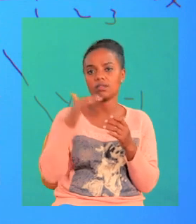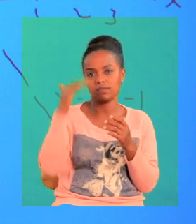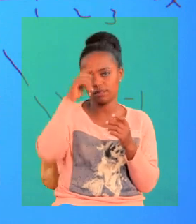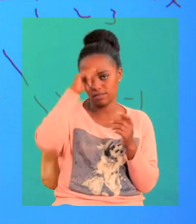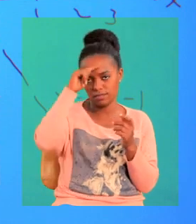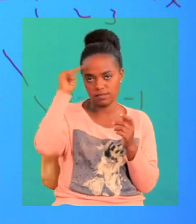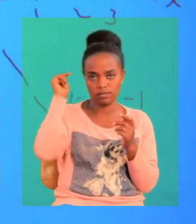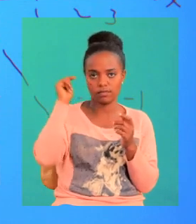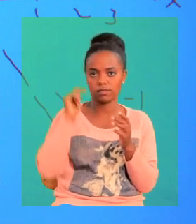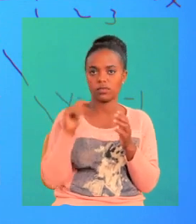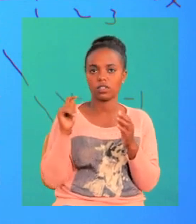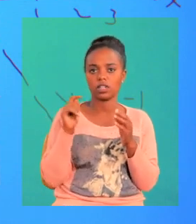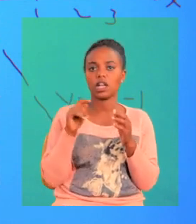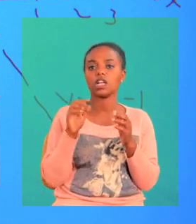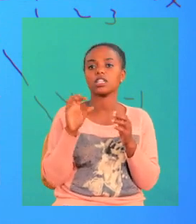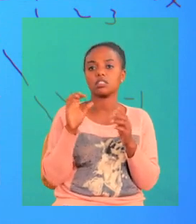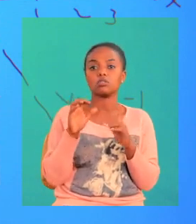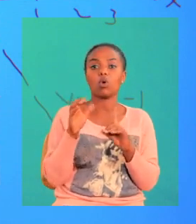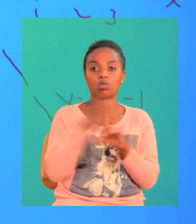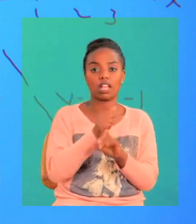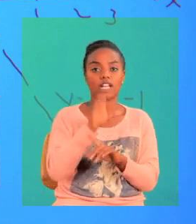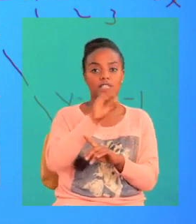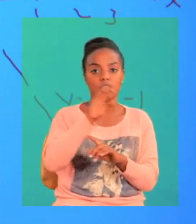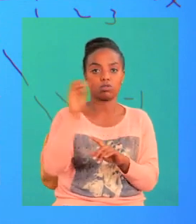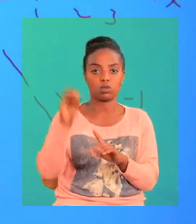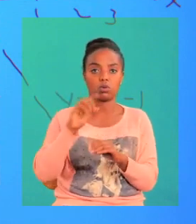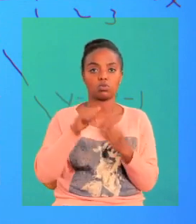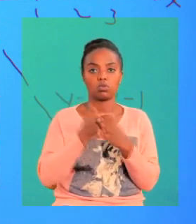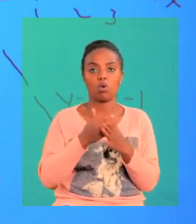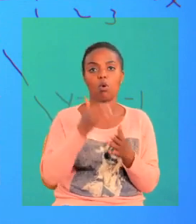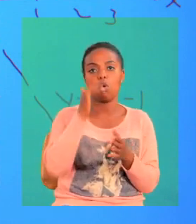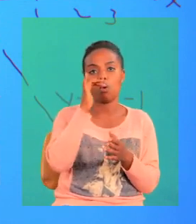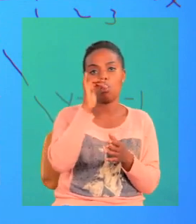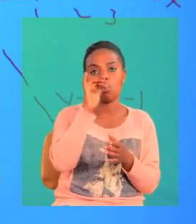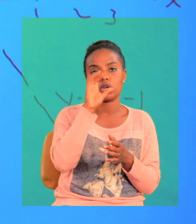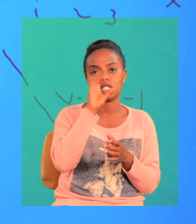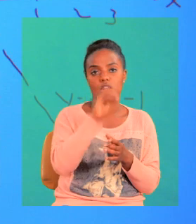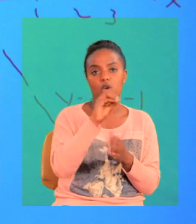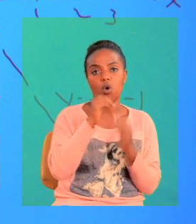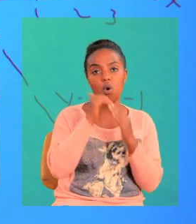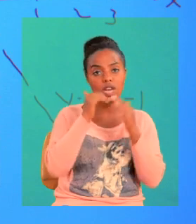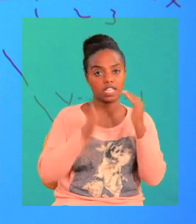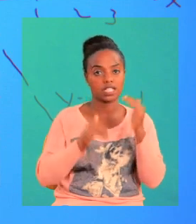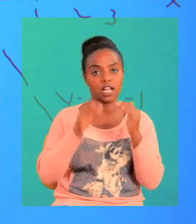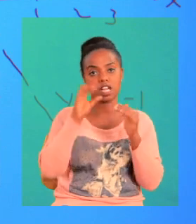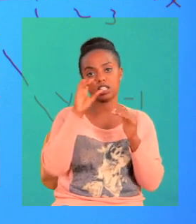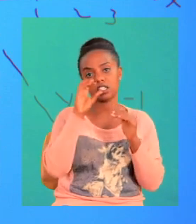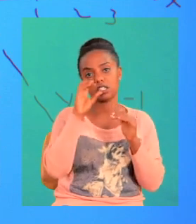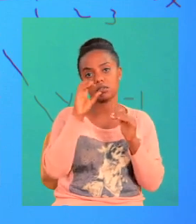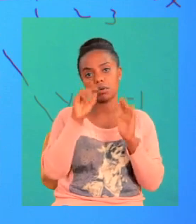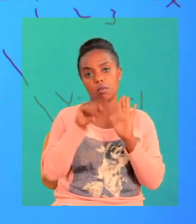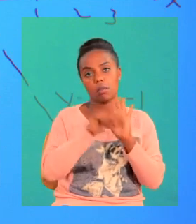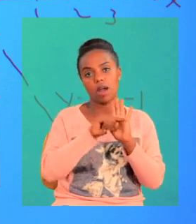here, 0 less than 0 minus 1, it is minus 1. 0 is less than minus 1, it is